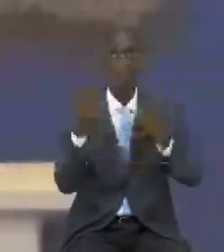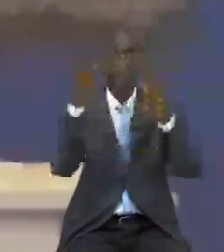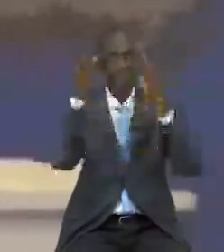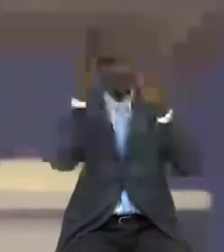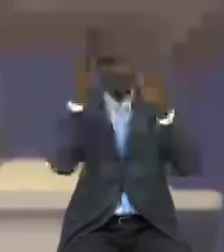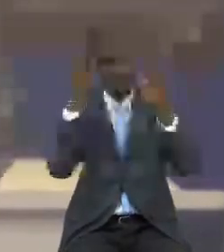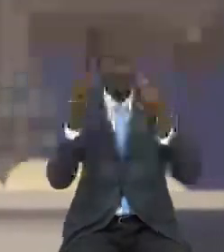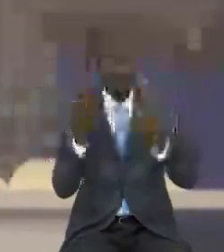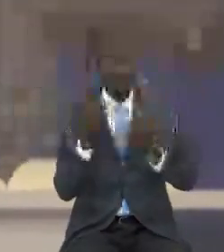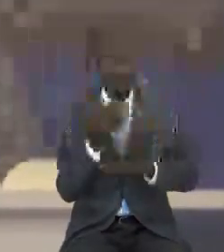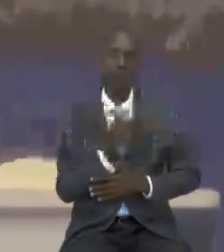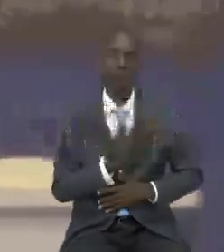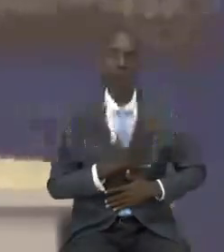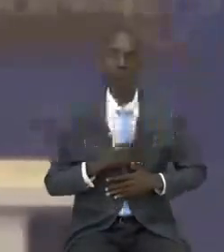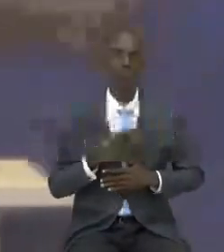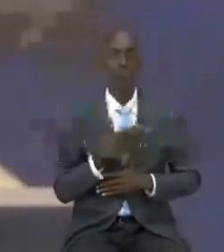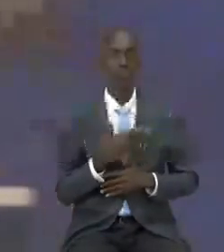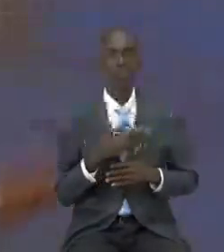pleasure. Now,